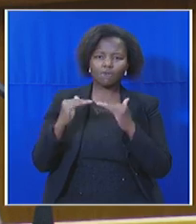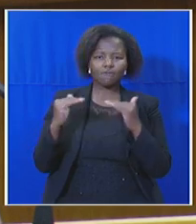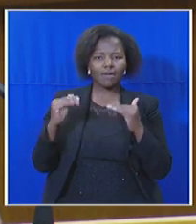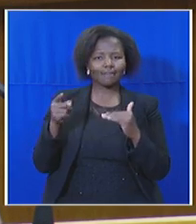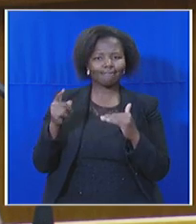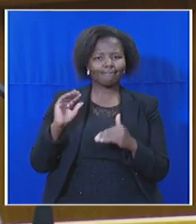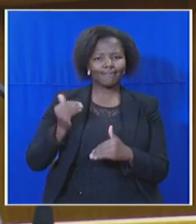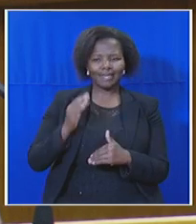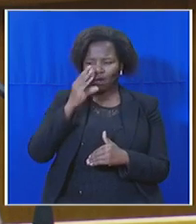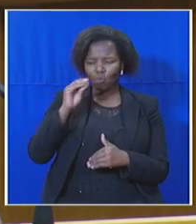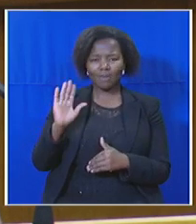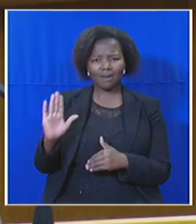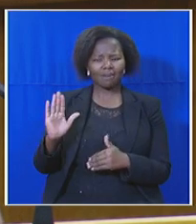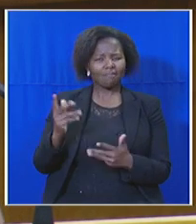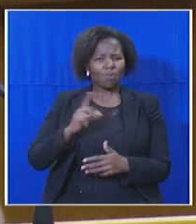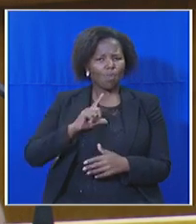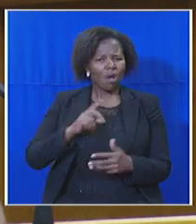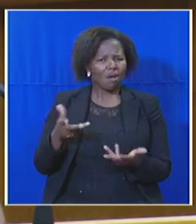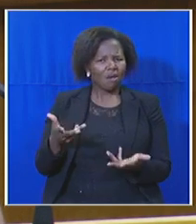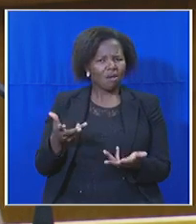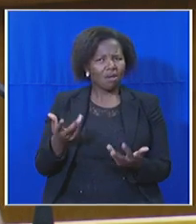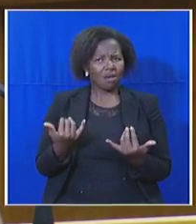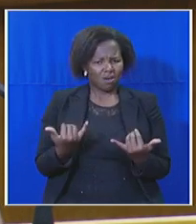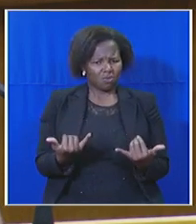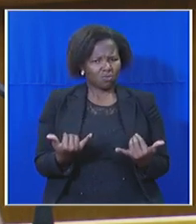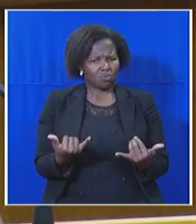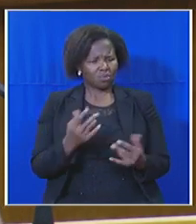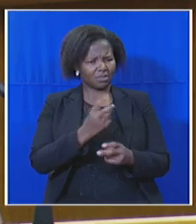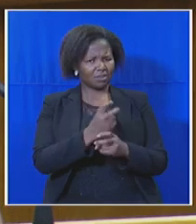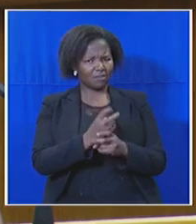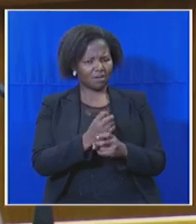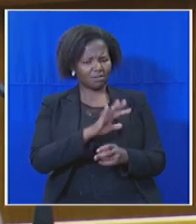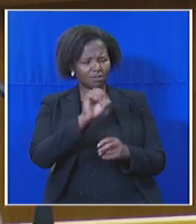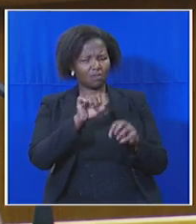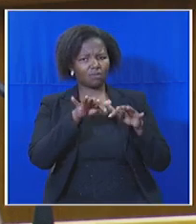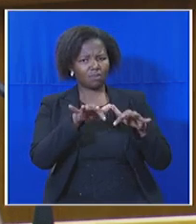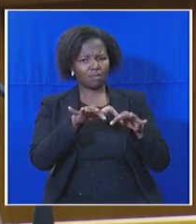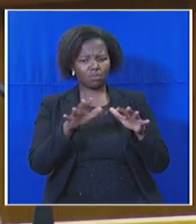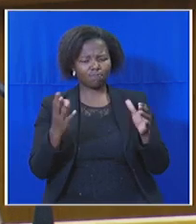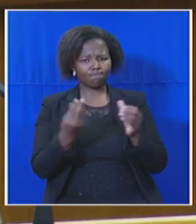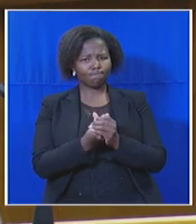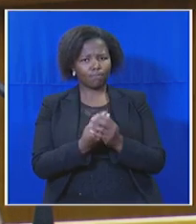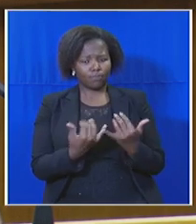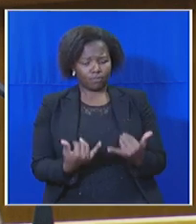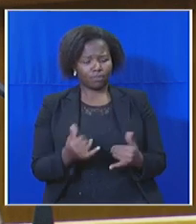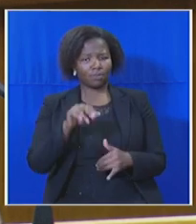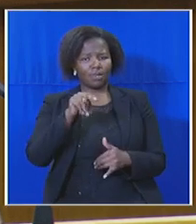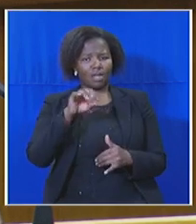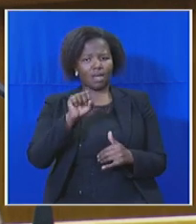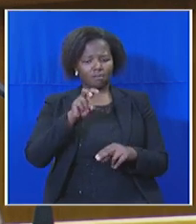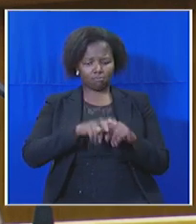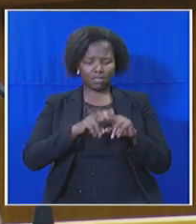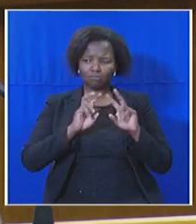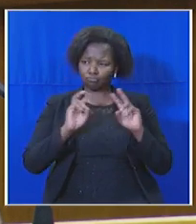women. And why is that? Why is that today it's so difficult for South Africans to join with us here in the National Assembly and with their